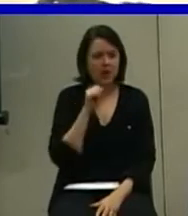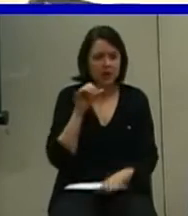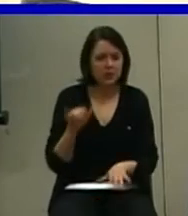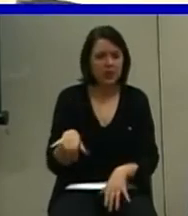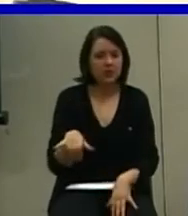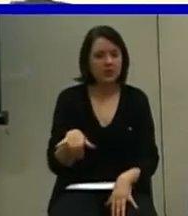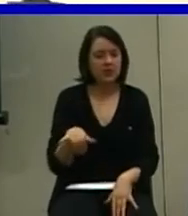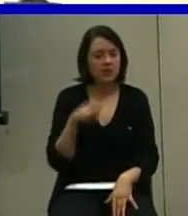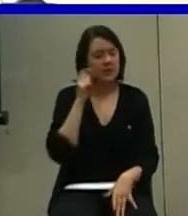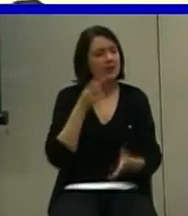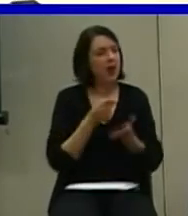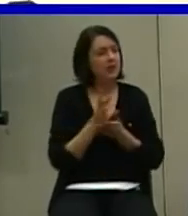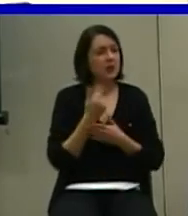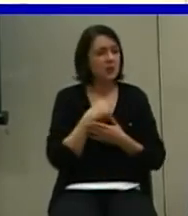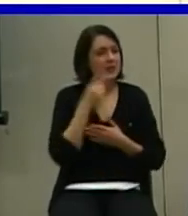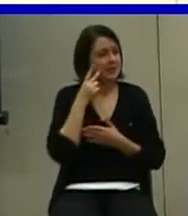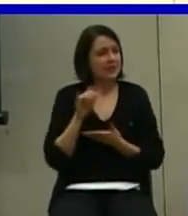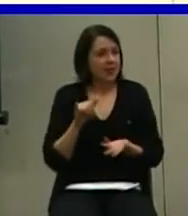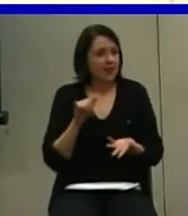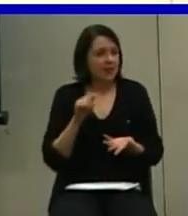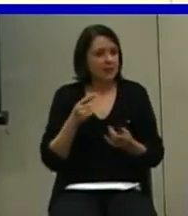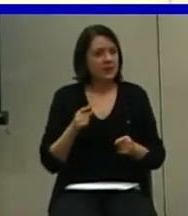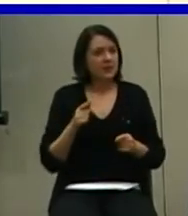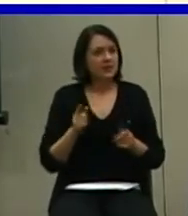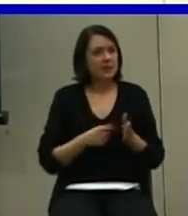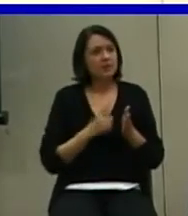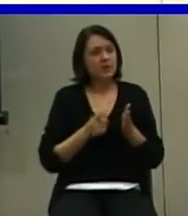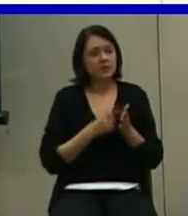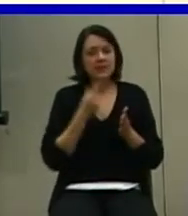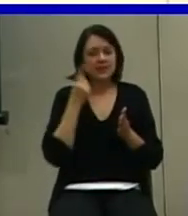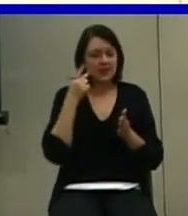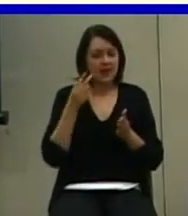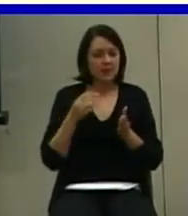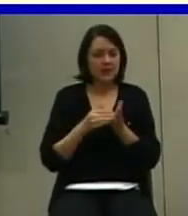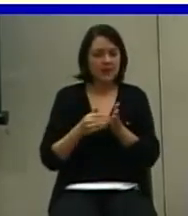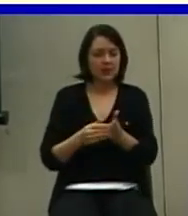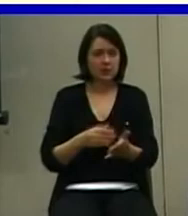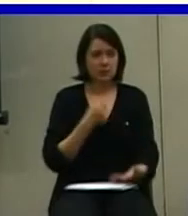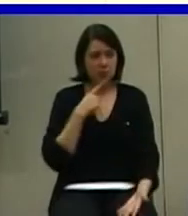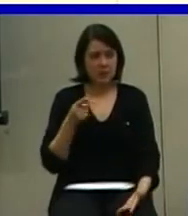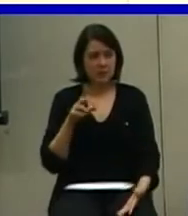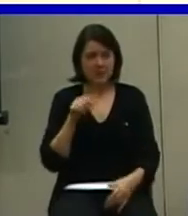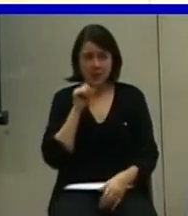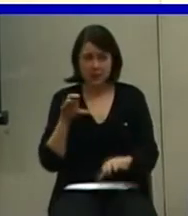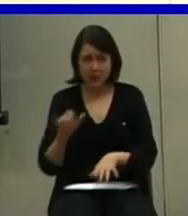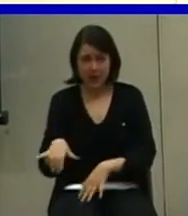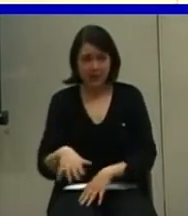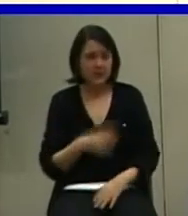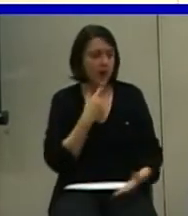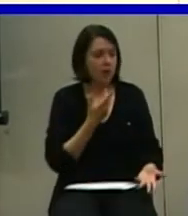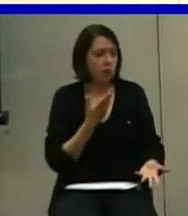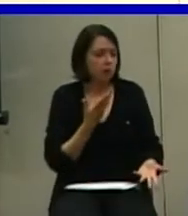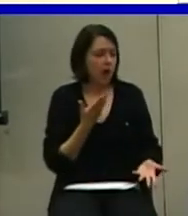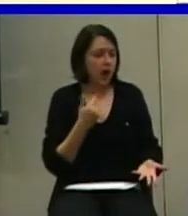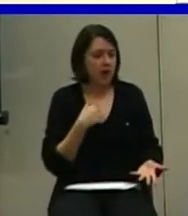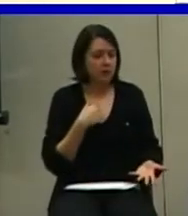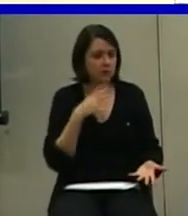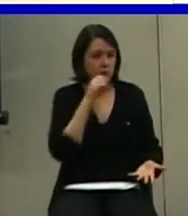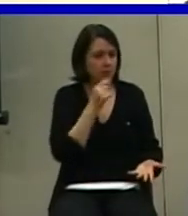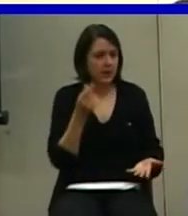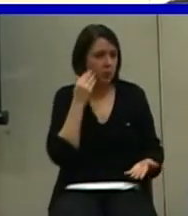Because honestly, we do see those cases where it's happening over and over, and we say, have you told the kid not to? And they say, well, I just assumed they